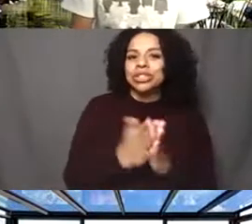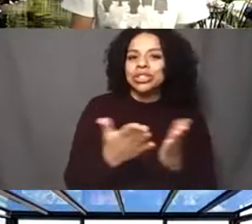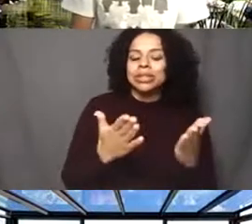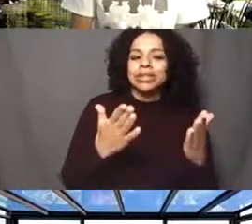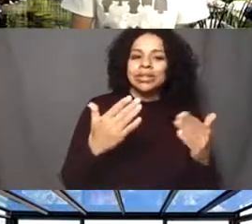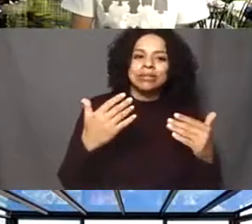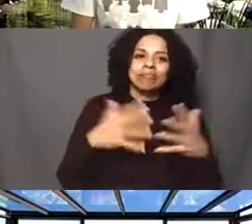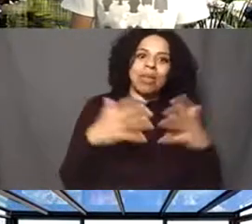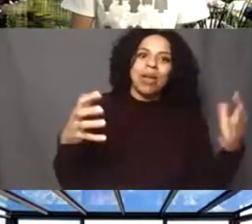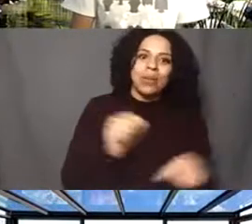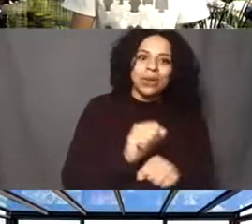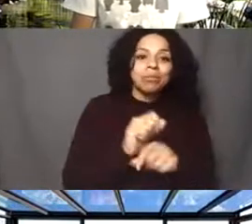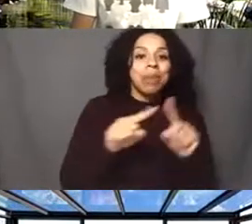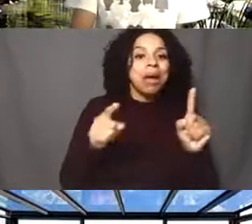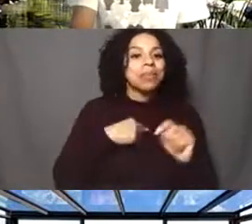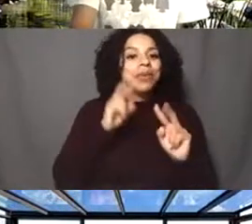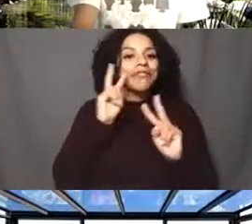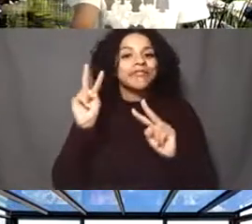it.